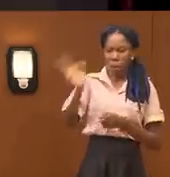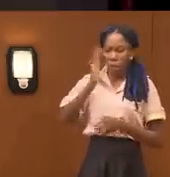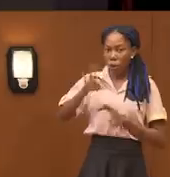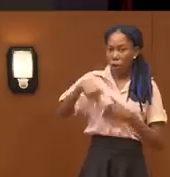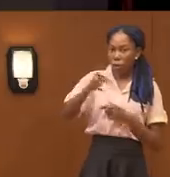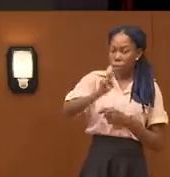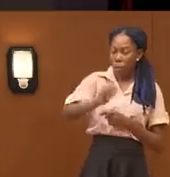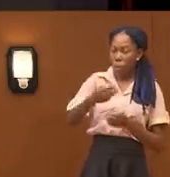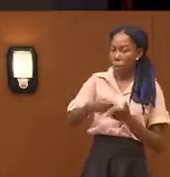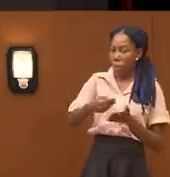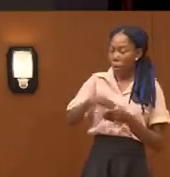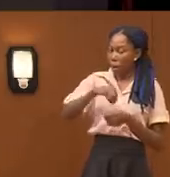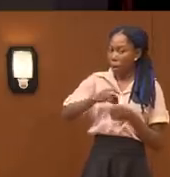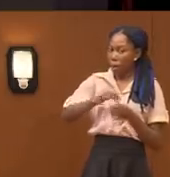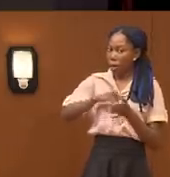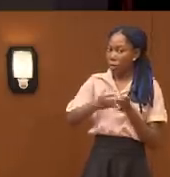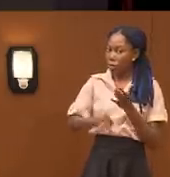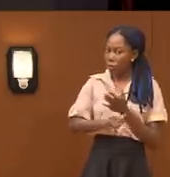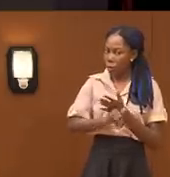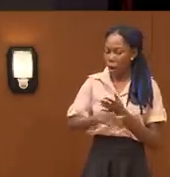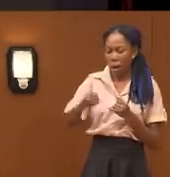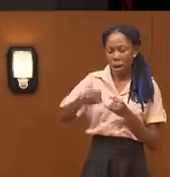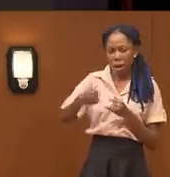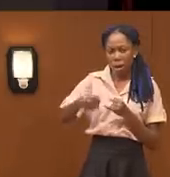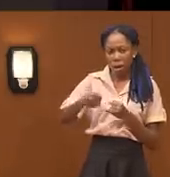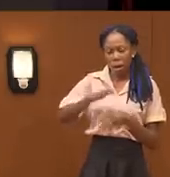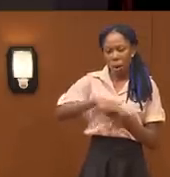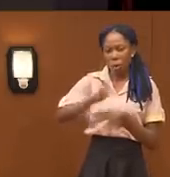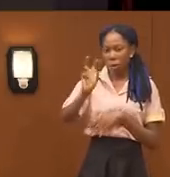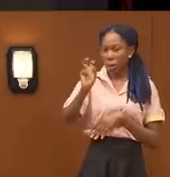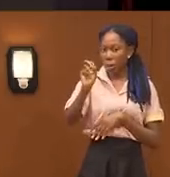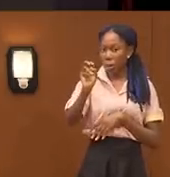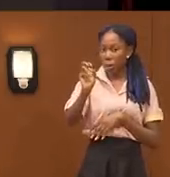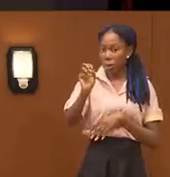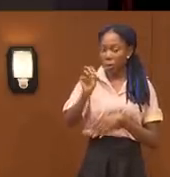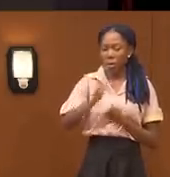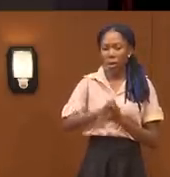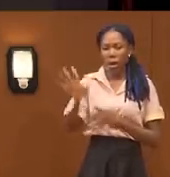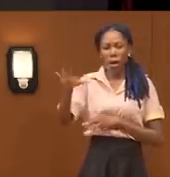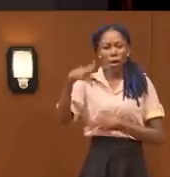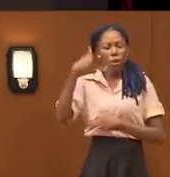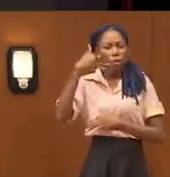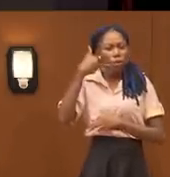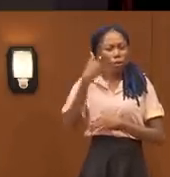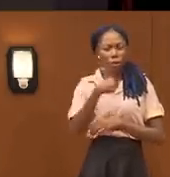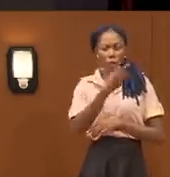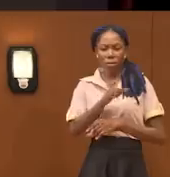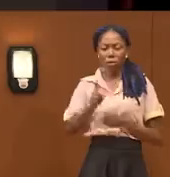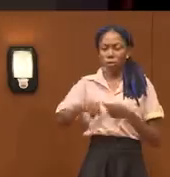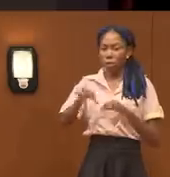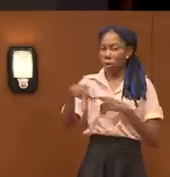money. And we reach July ending on 30. I call him, say, Baba, give me an account